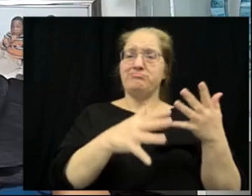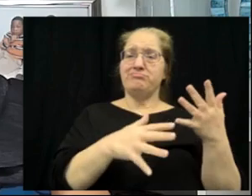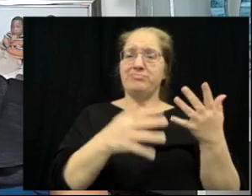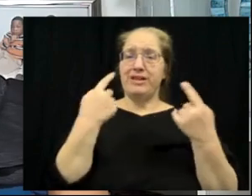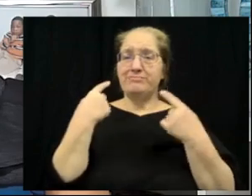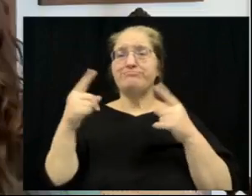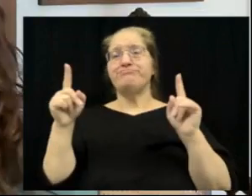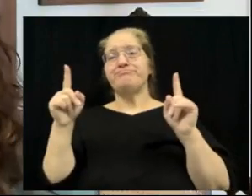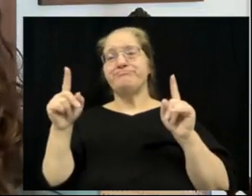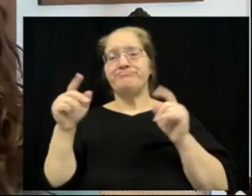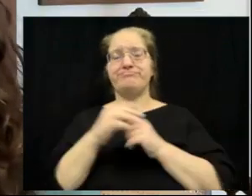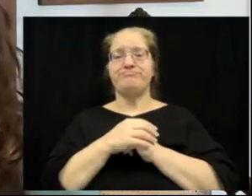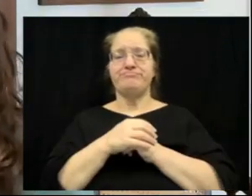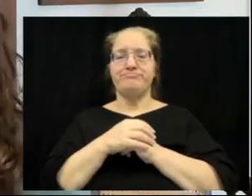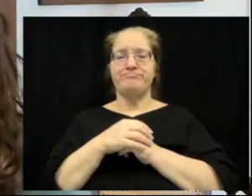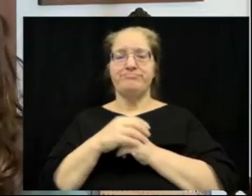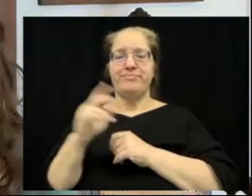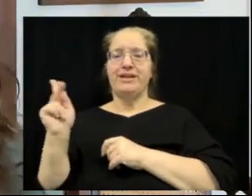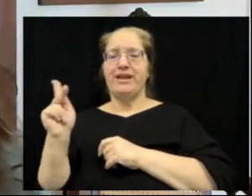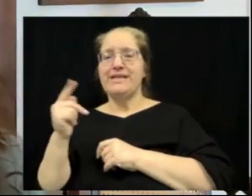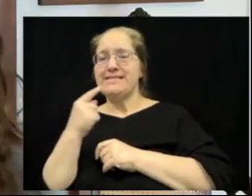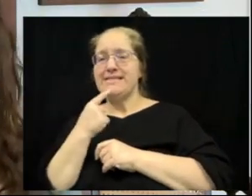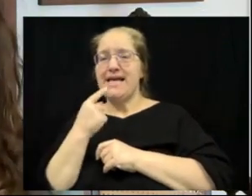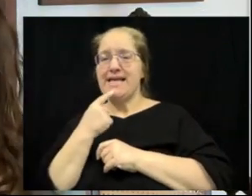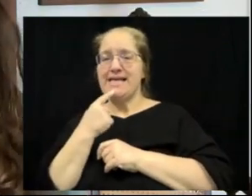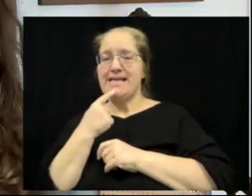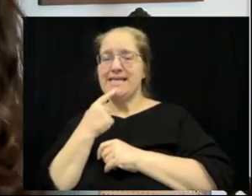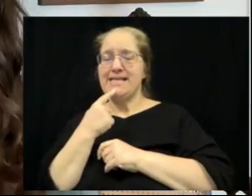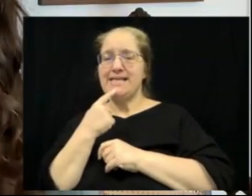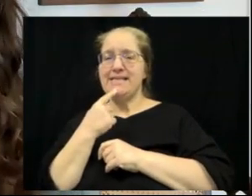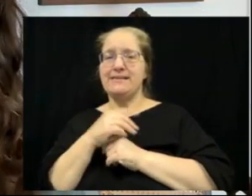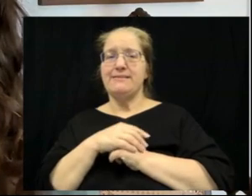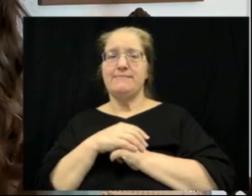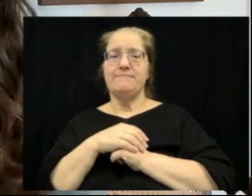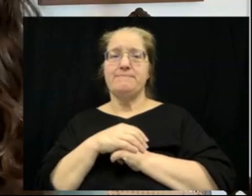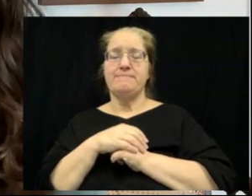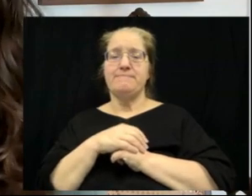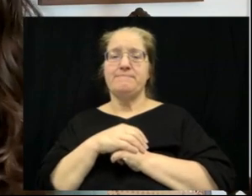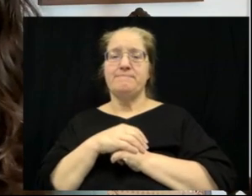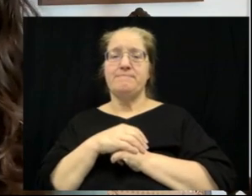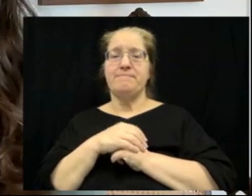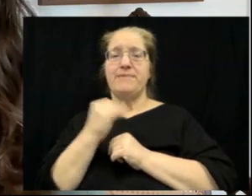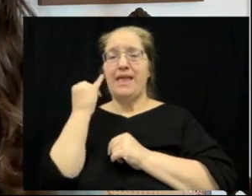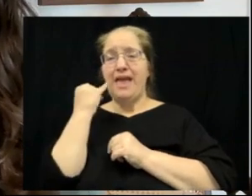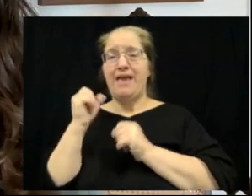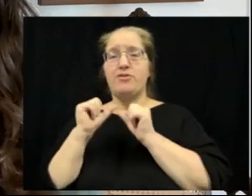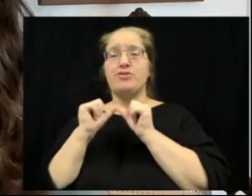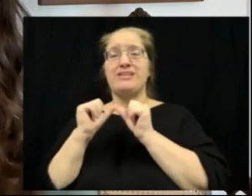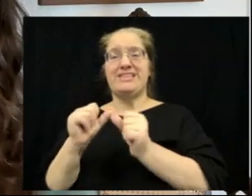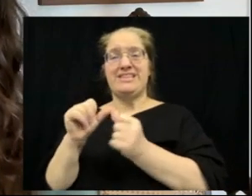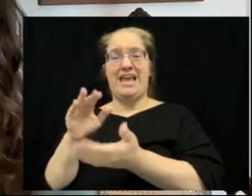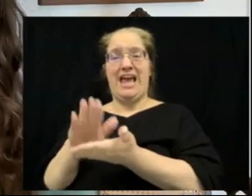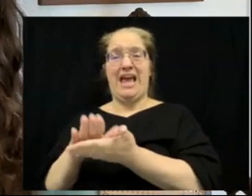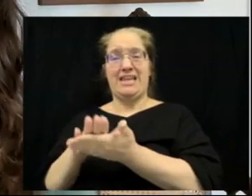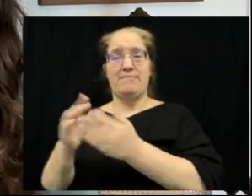Katie, any other insight? I would just say too, just if there is consistent academic struggle,